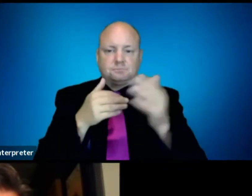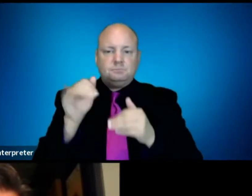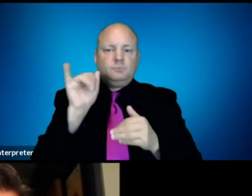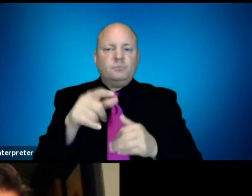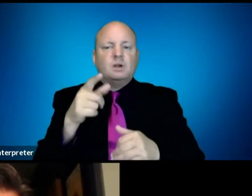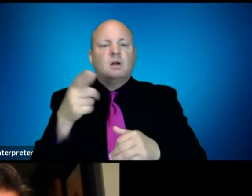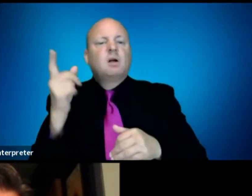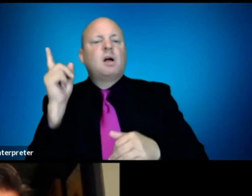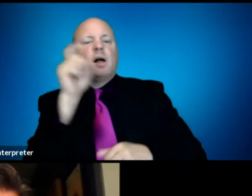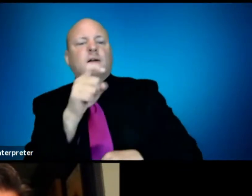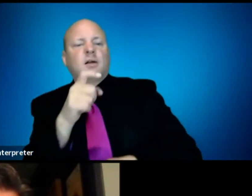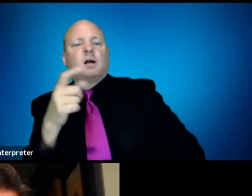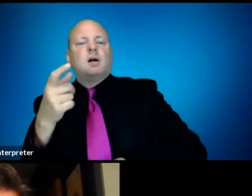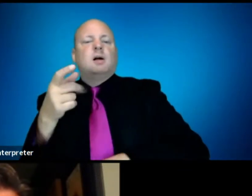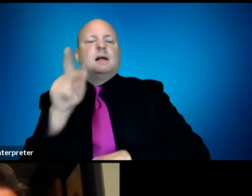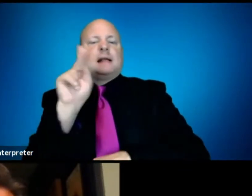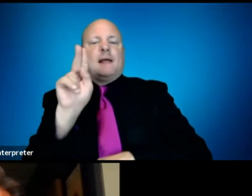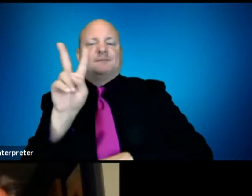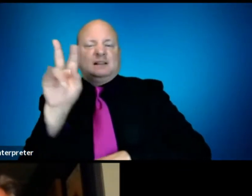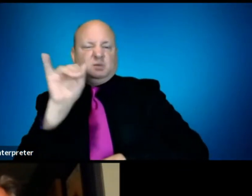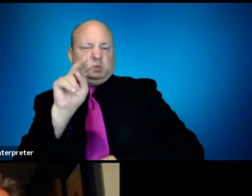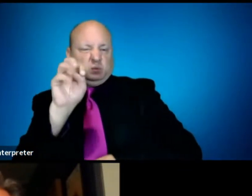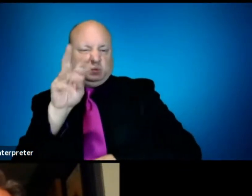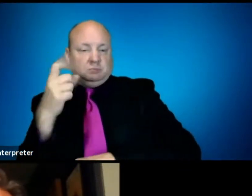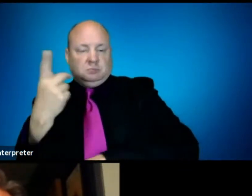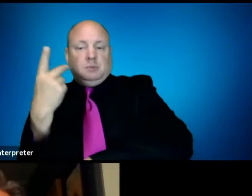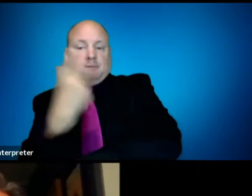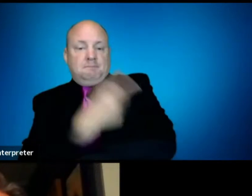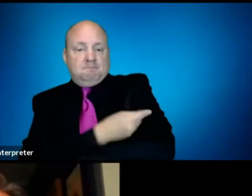working for the most part, even with the Delta variant and others?